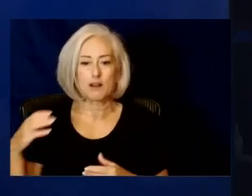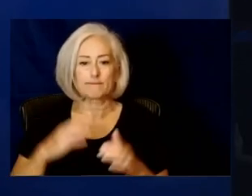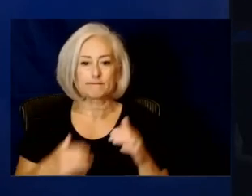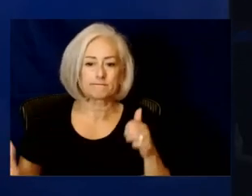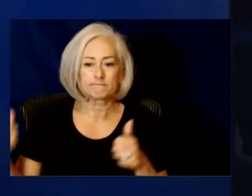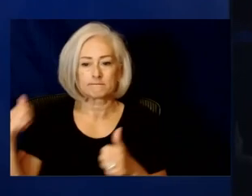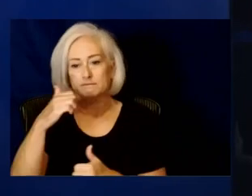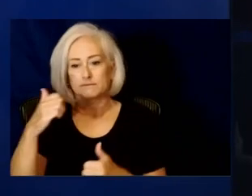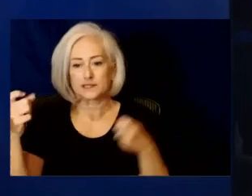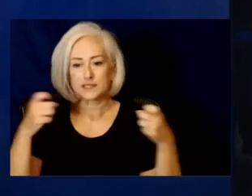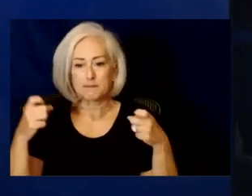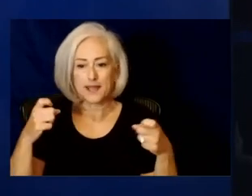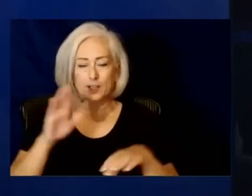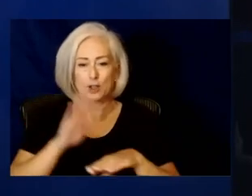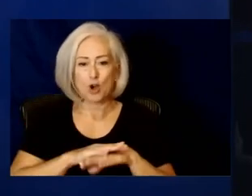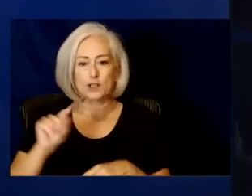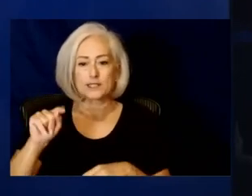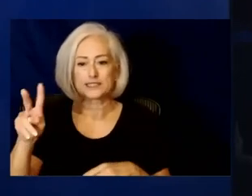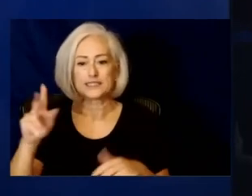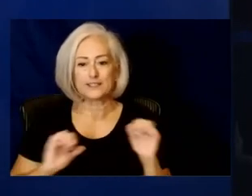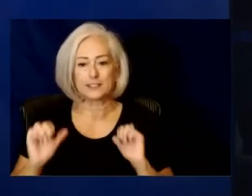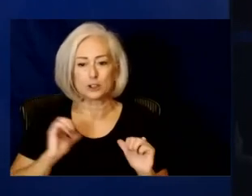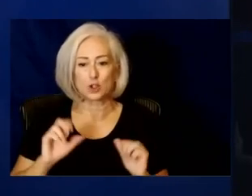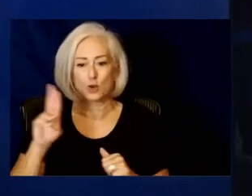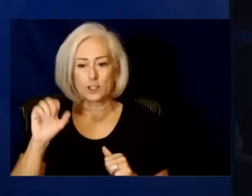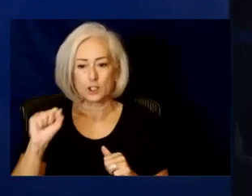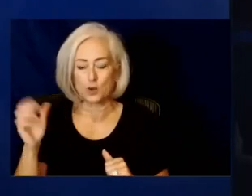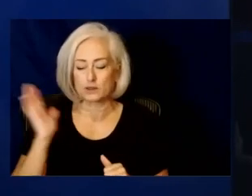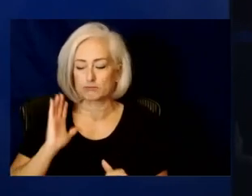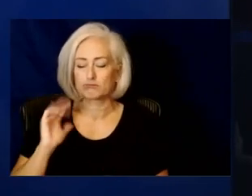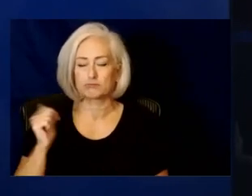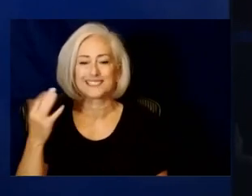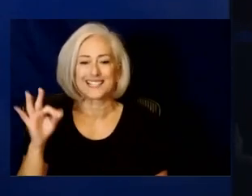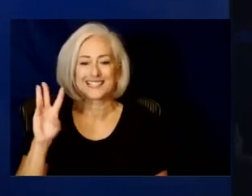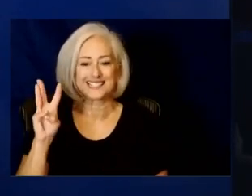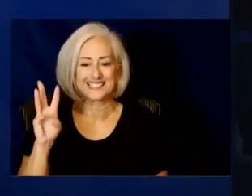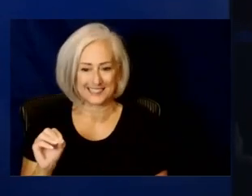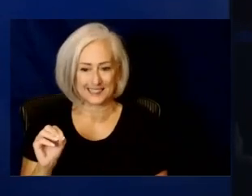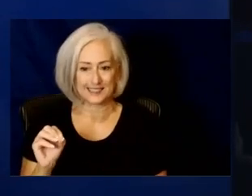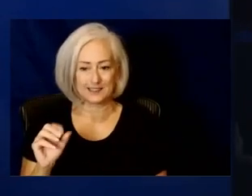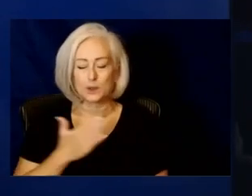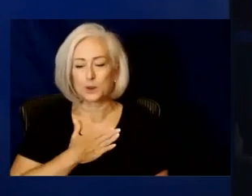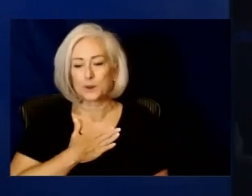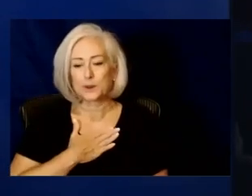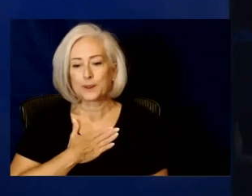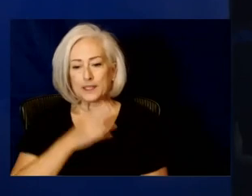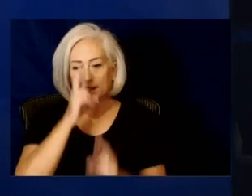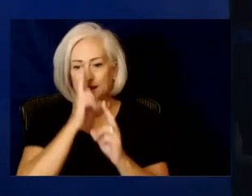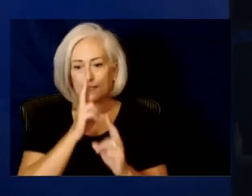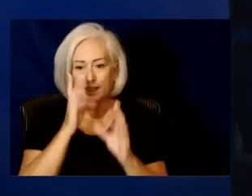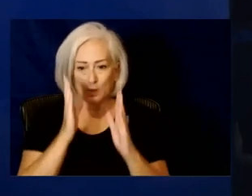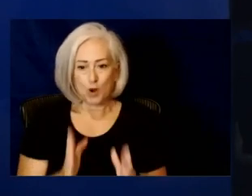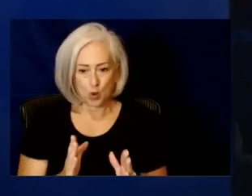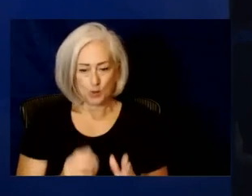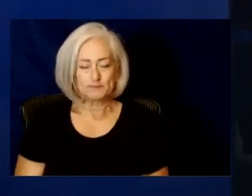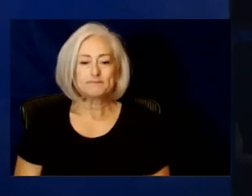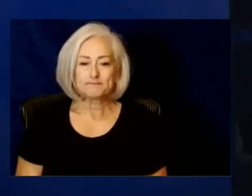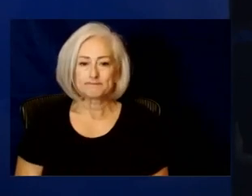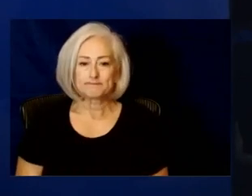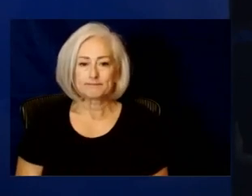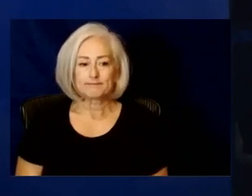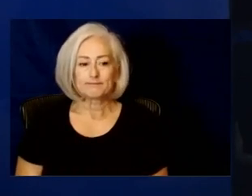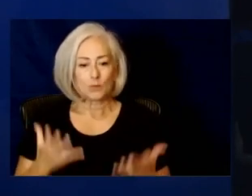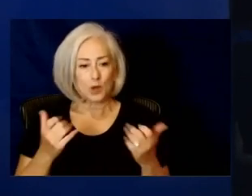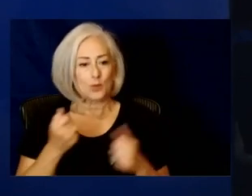a television show in the United States in the 1960s. She was a hero. And in many ways, what we're asking for all of you to do is also